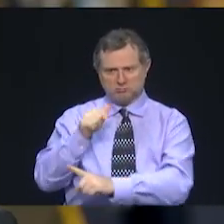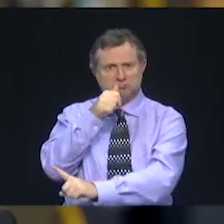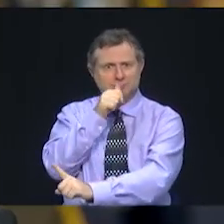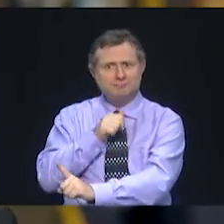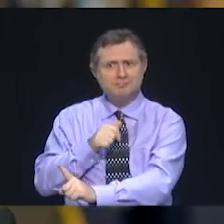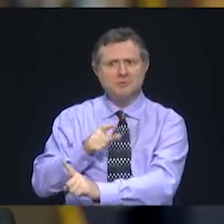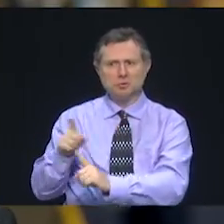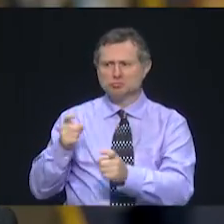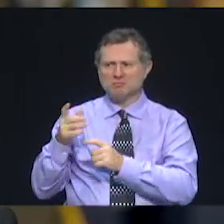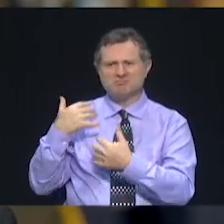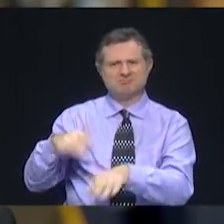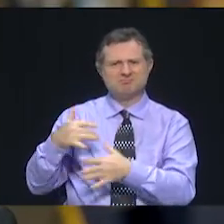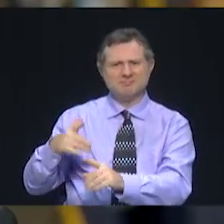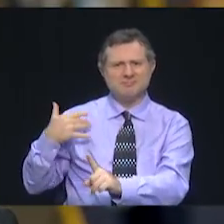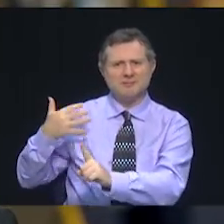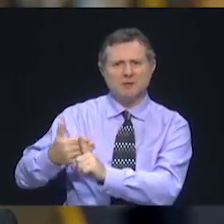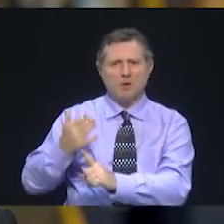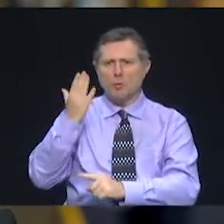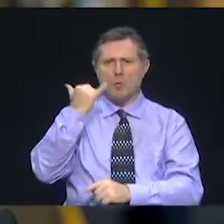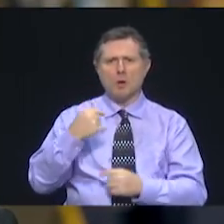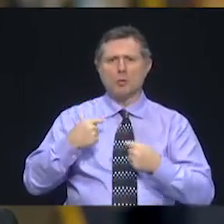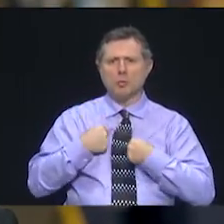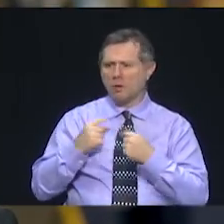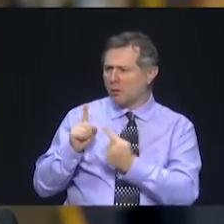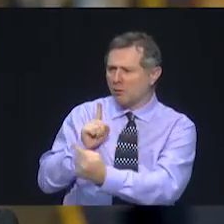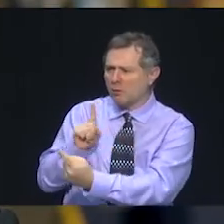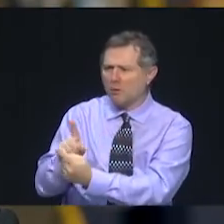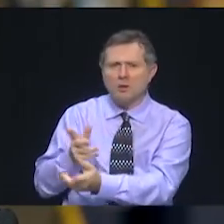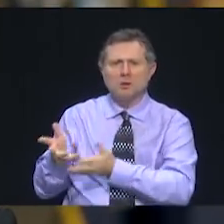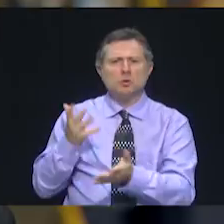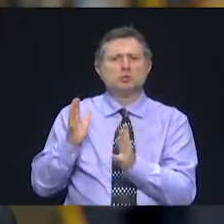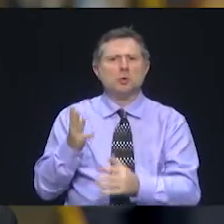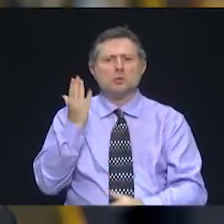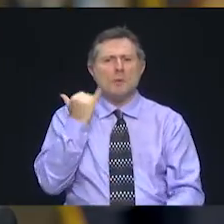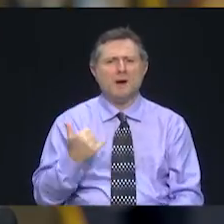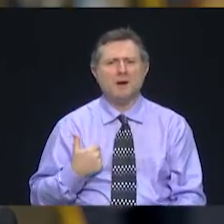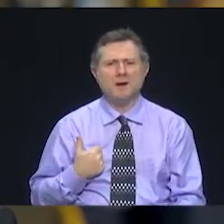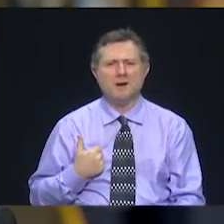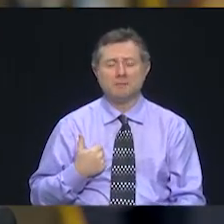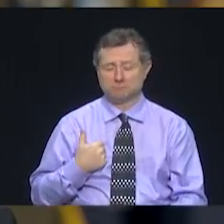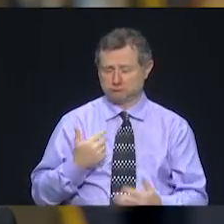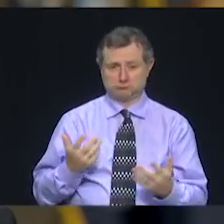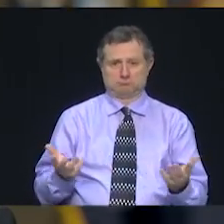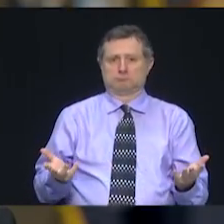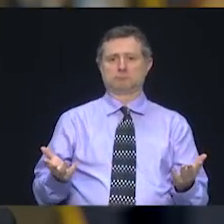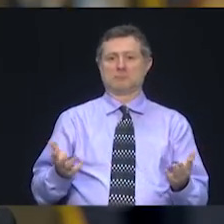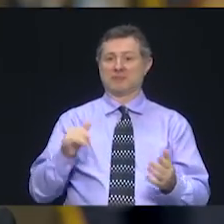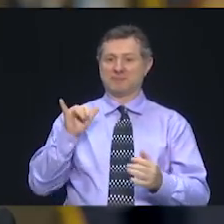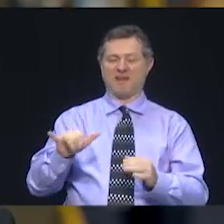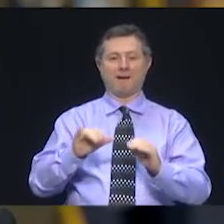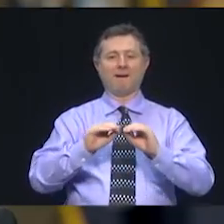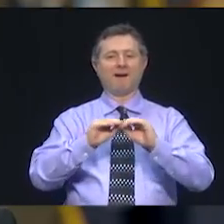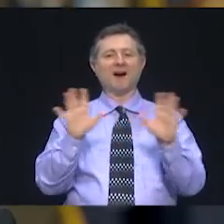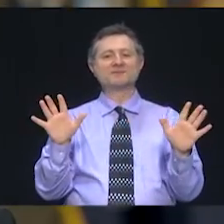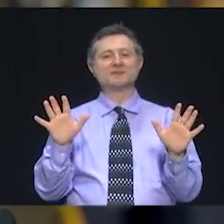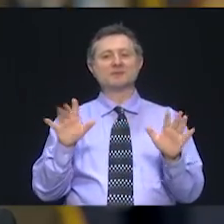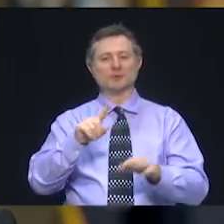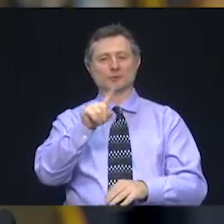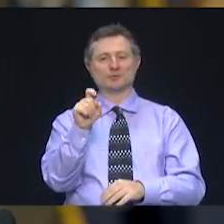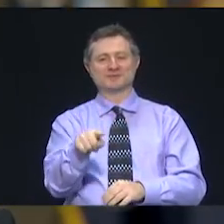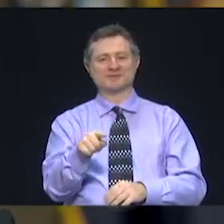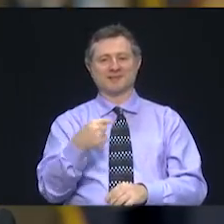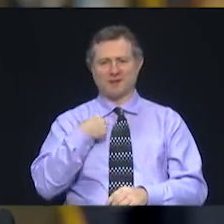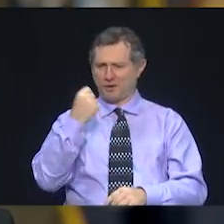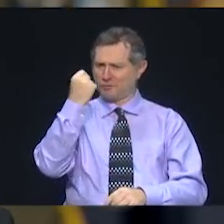issues? Why did I even engage with her? That is the obvious and fair question,